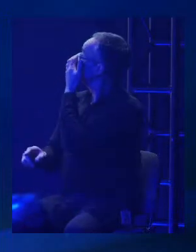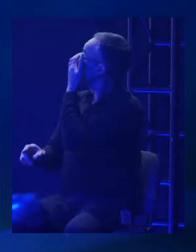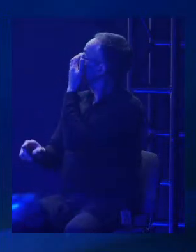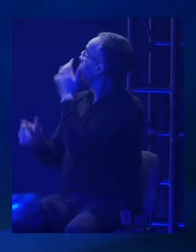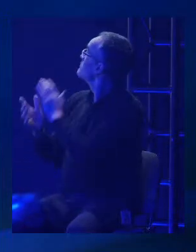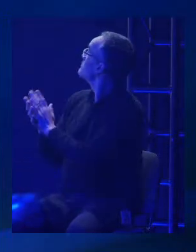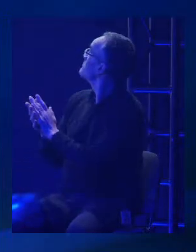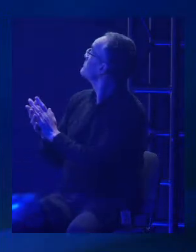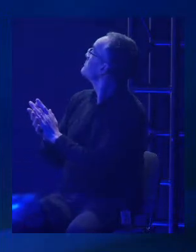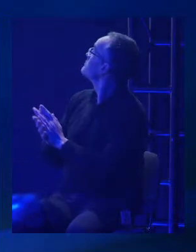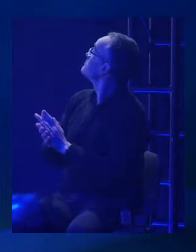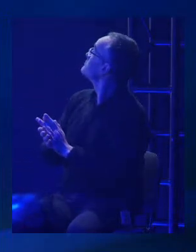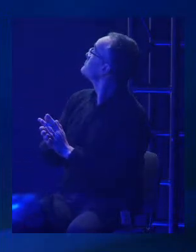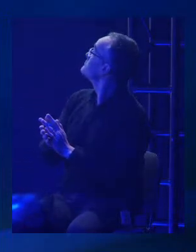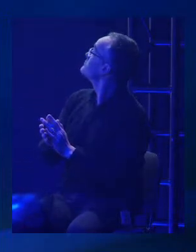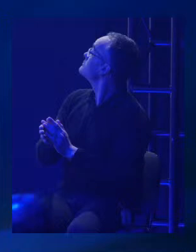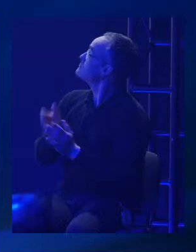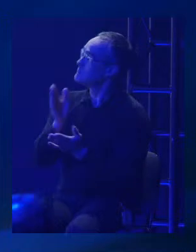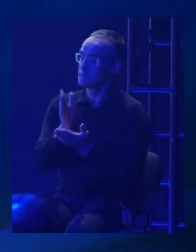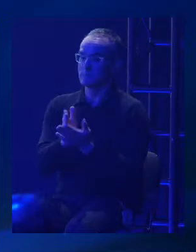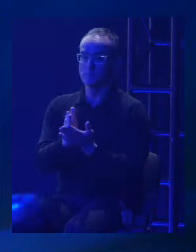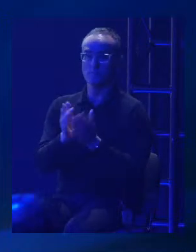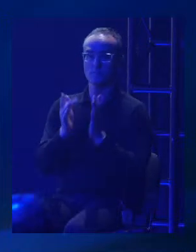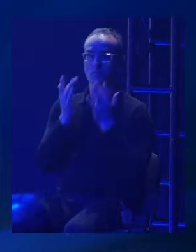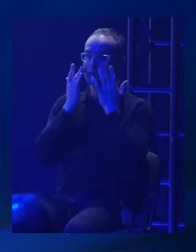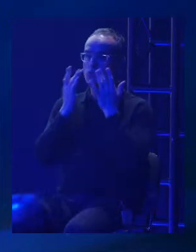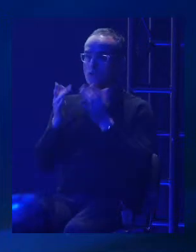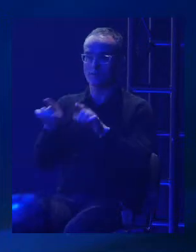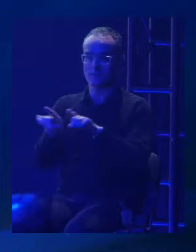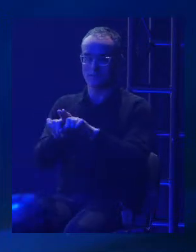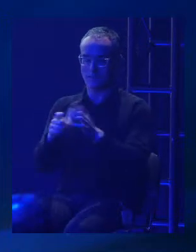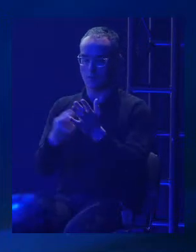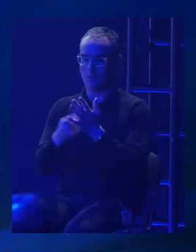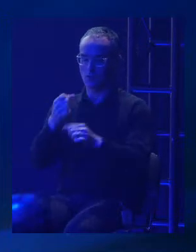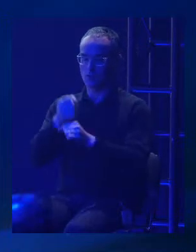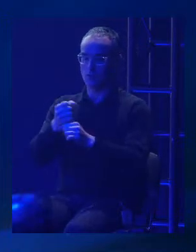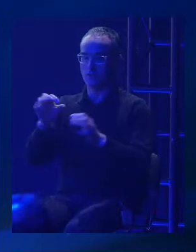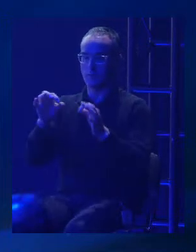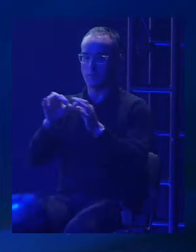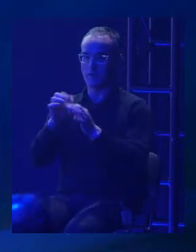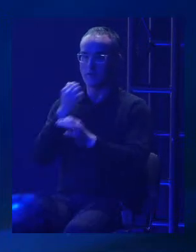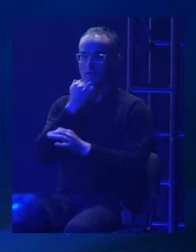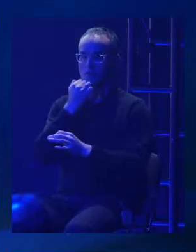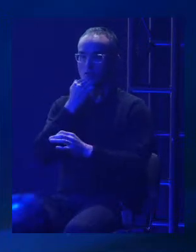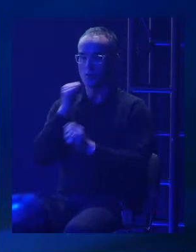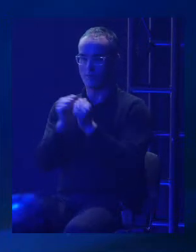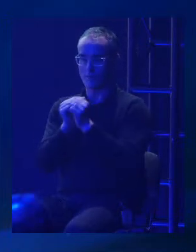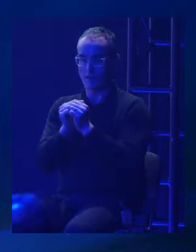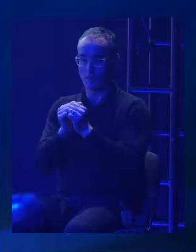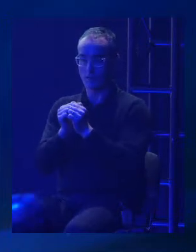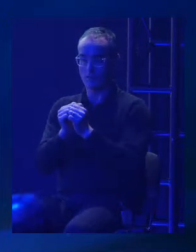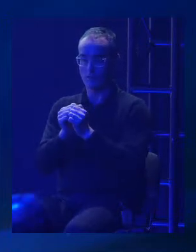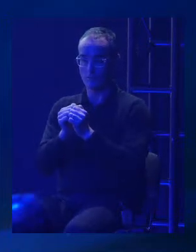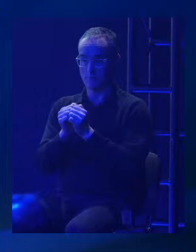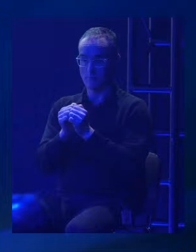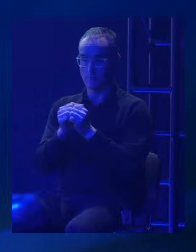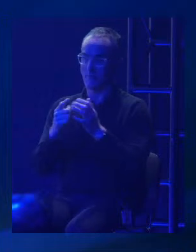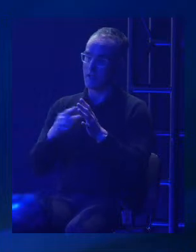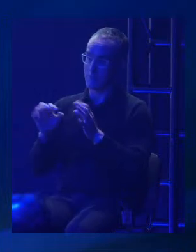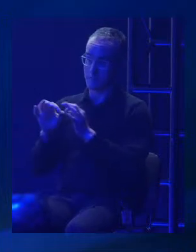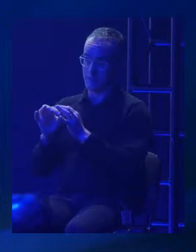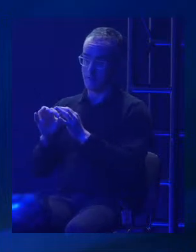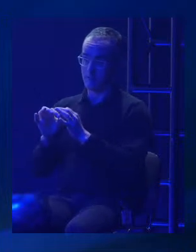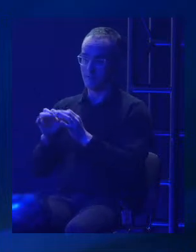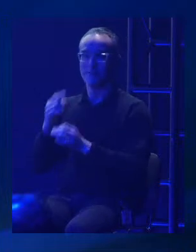we reveal, they are exactly the same. So they've got the same RGB code values, both those squares. So again, a really easy way of